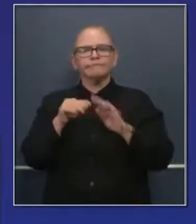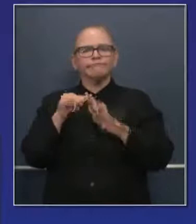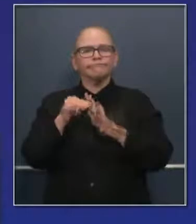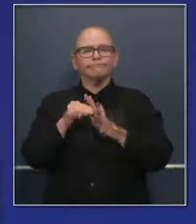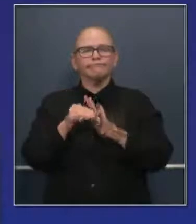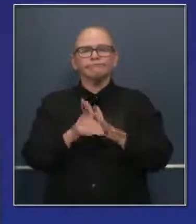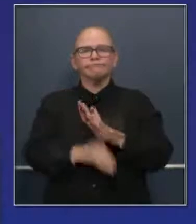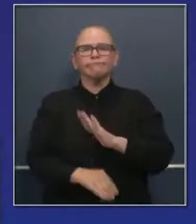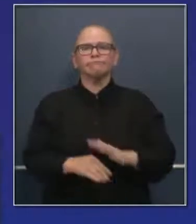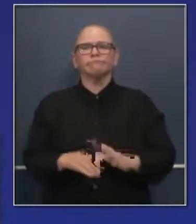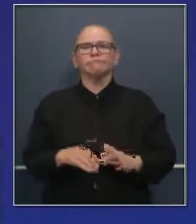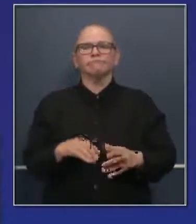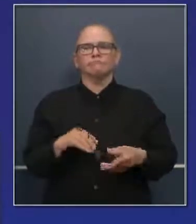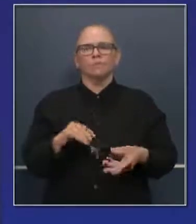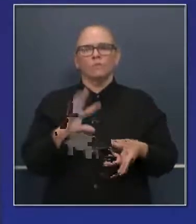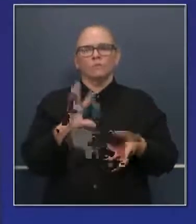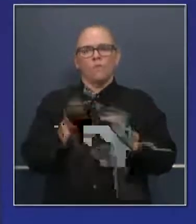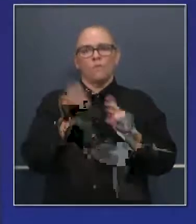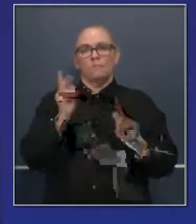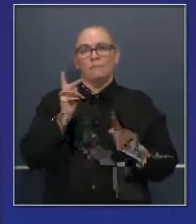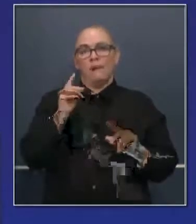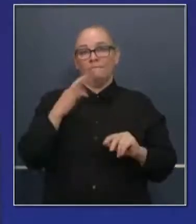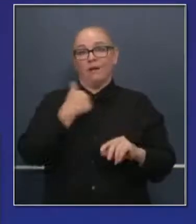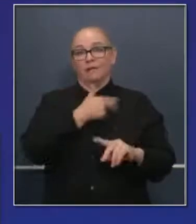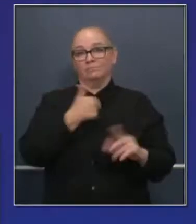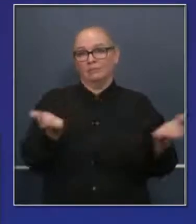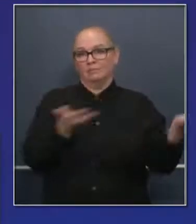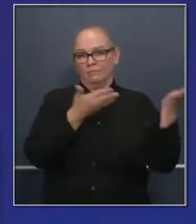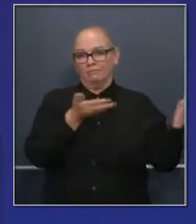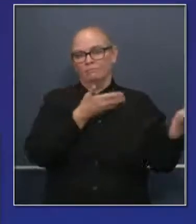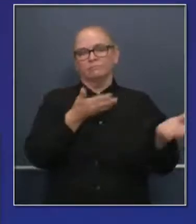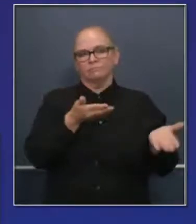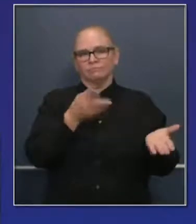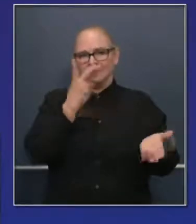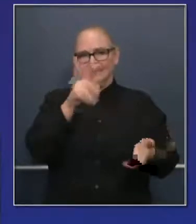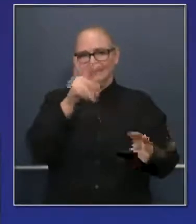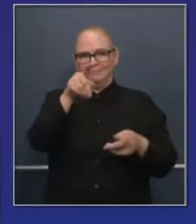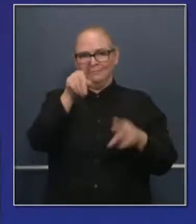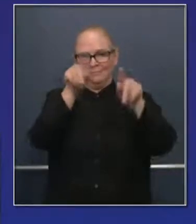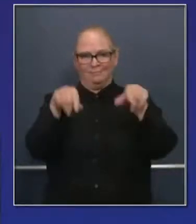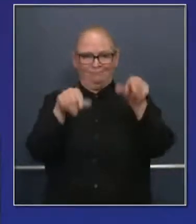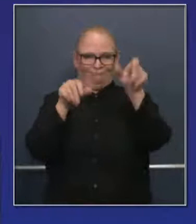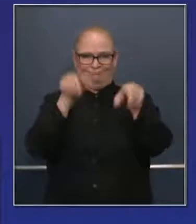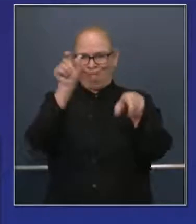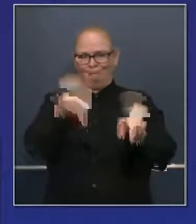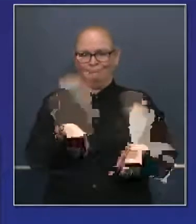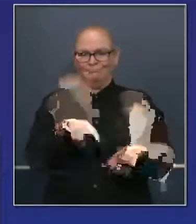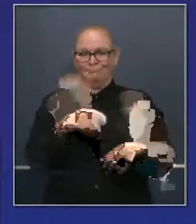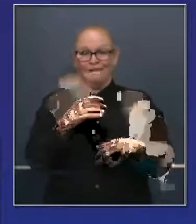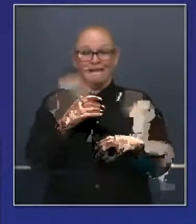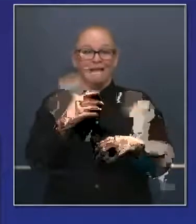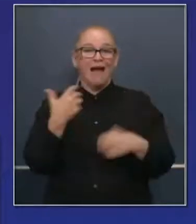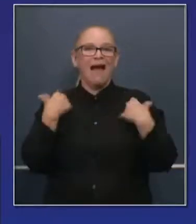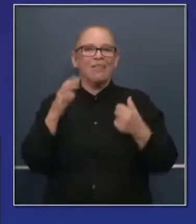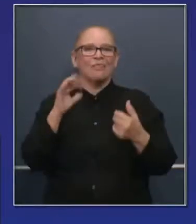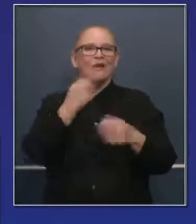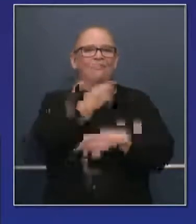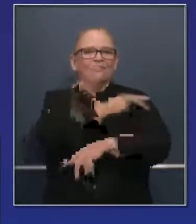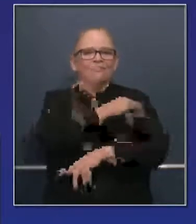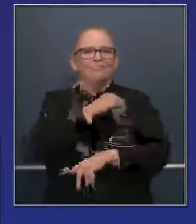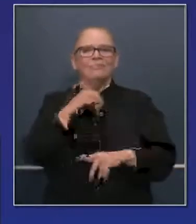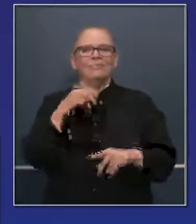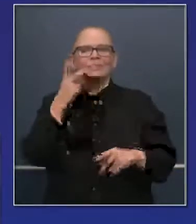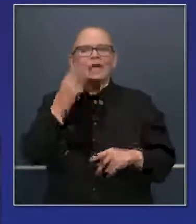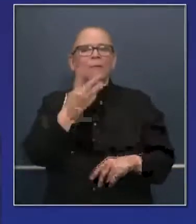decline in total hospitalizations. Not surprisingly, you'll see the healthcare system capacity with total number of patients